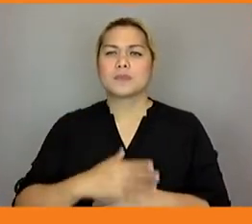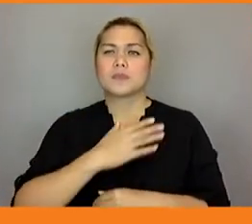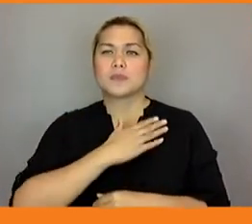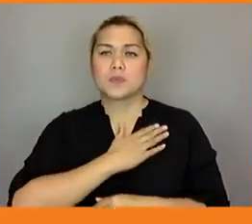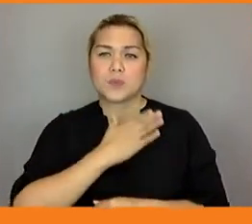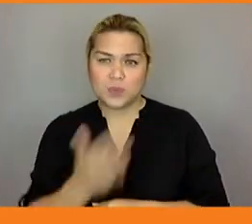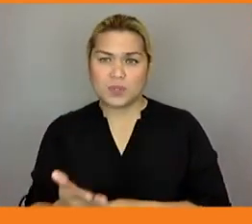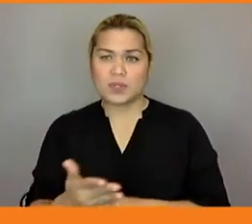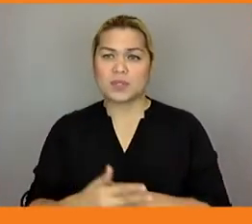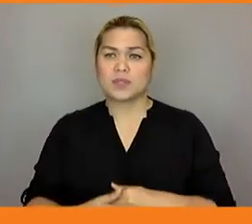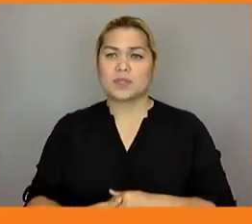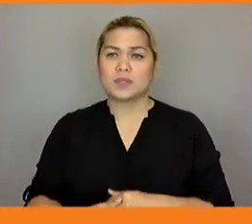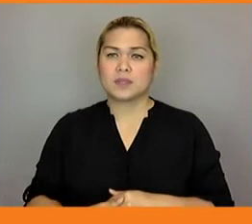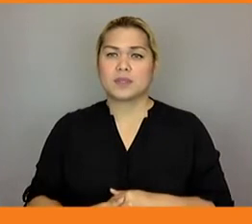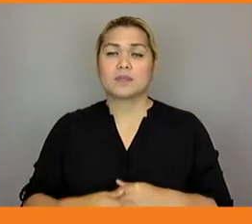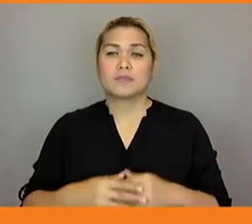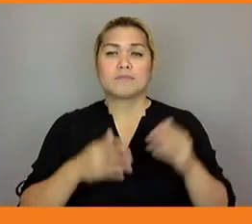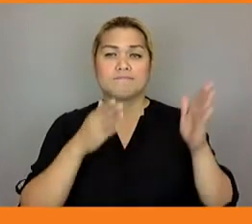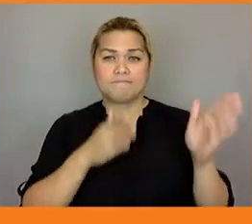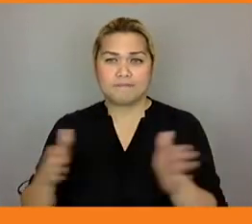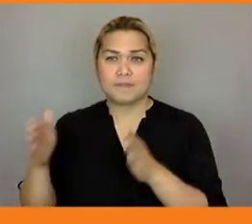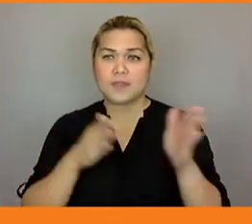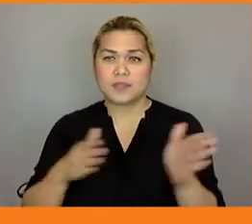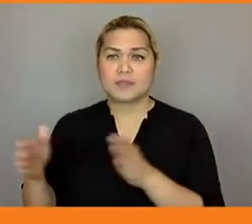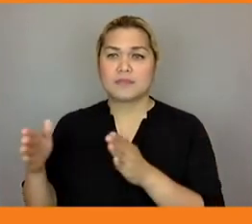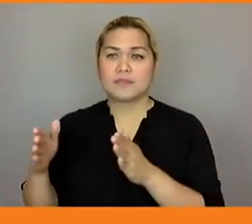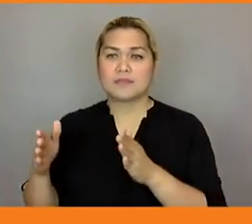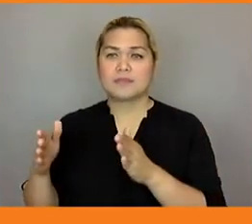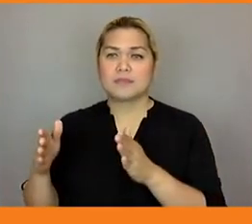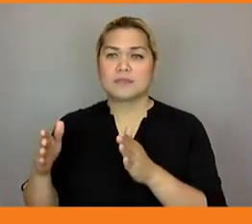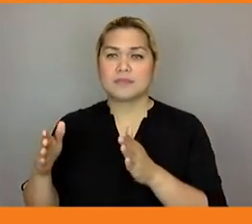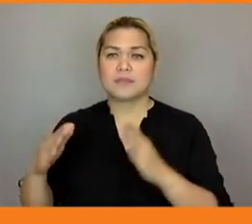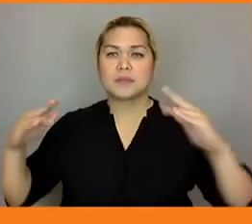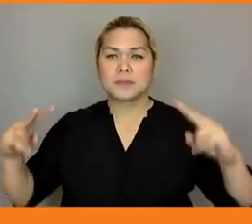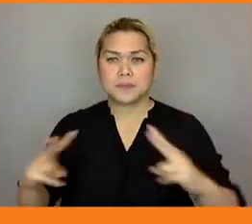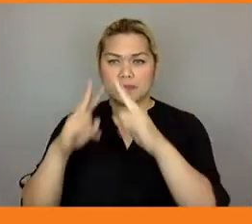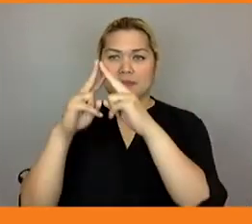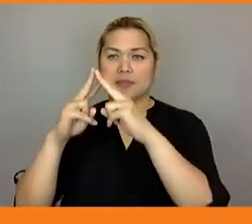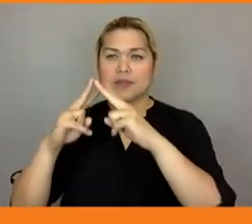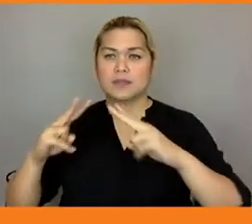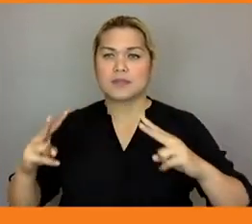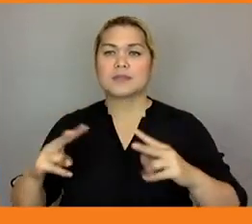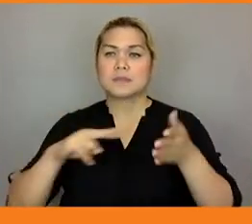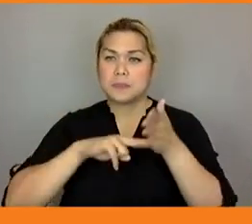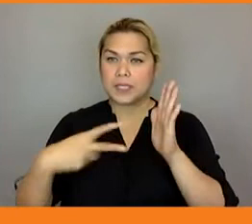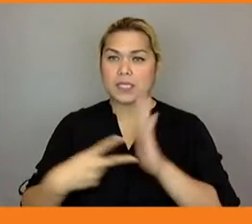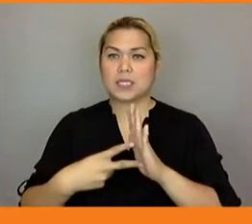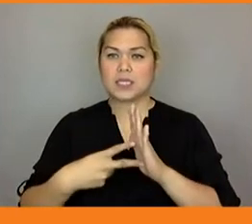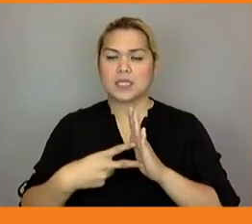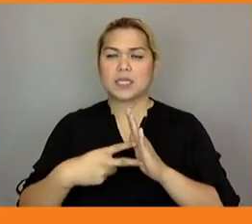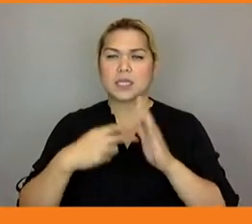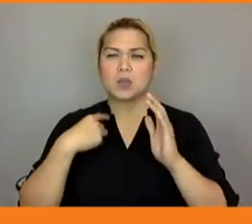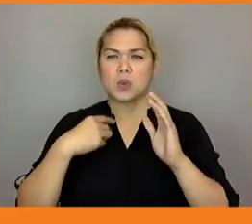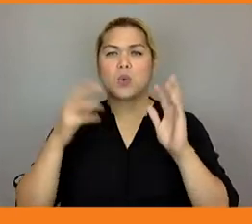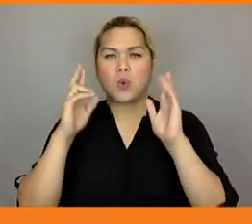Paris Agreement. By doing so, we aim to help lower the carbon footprint across Asia and the Pacific and